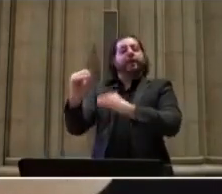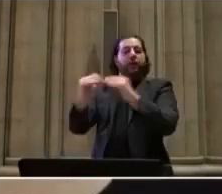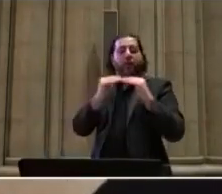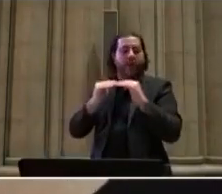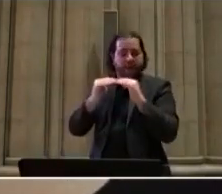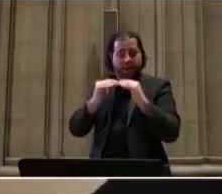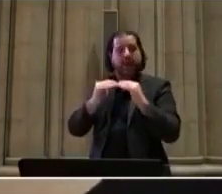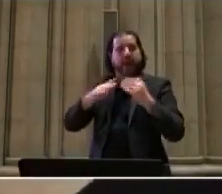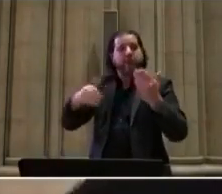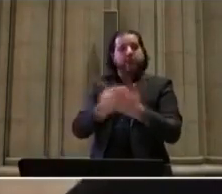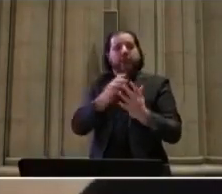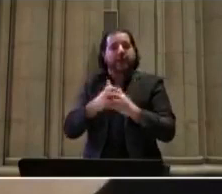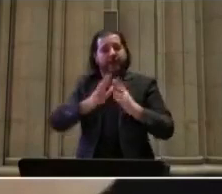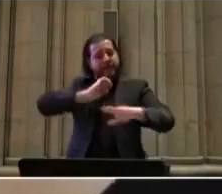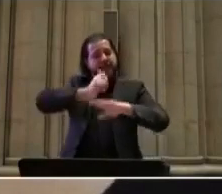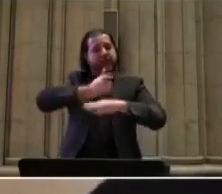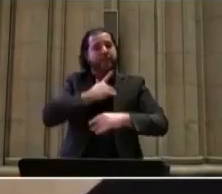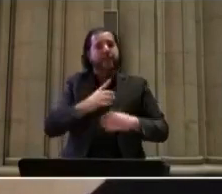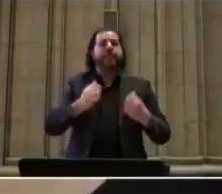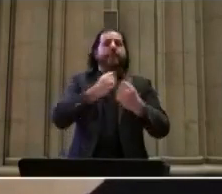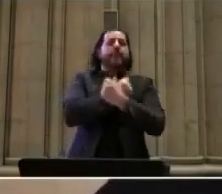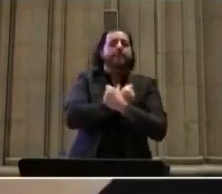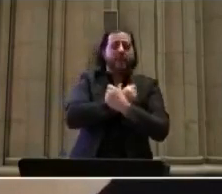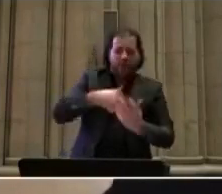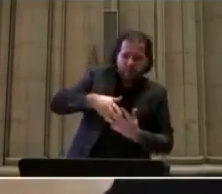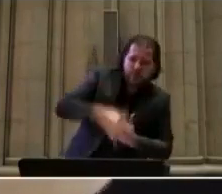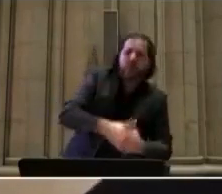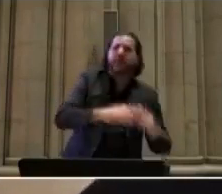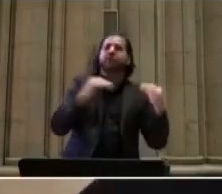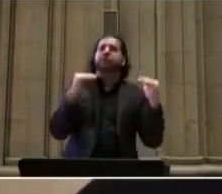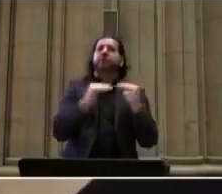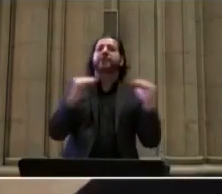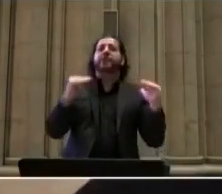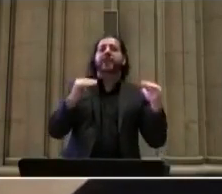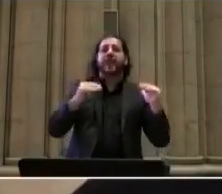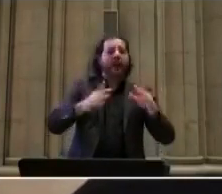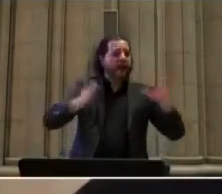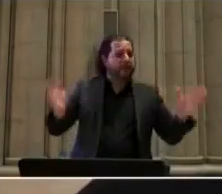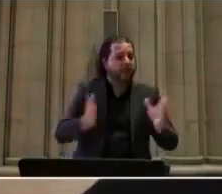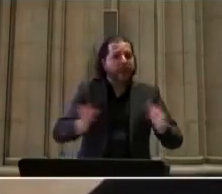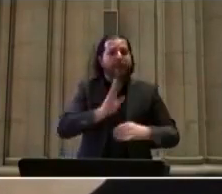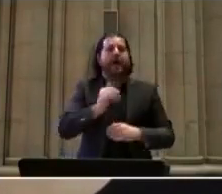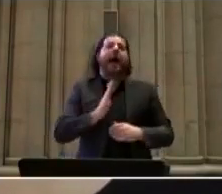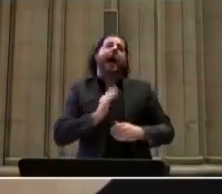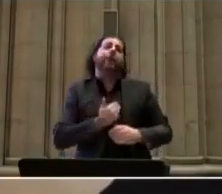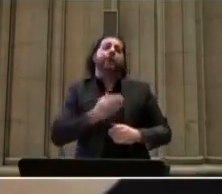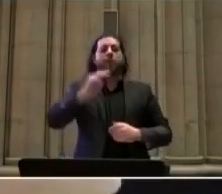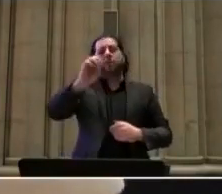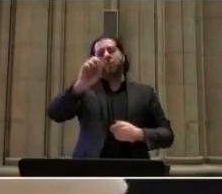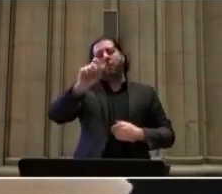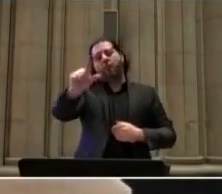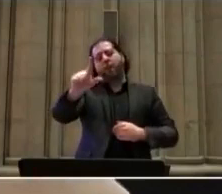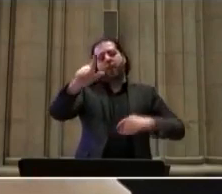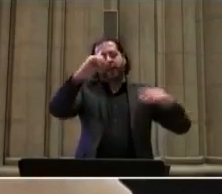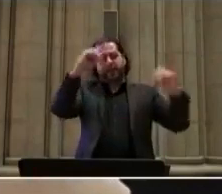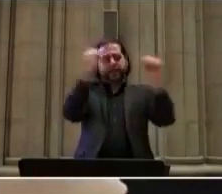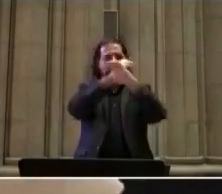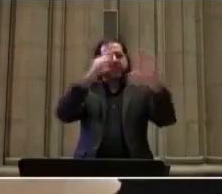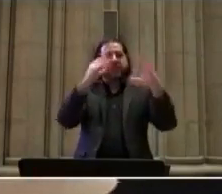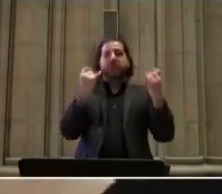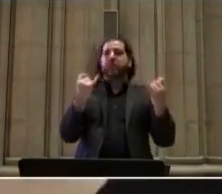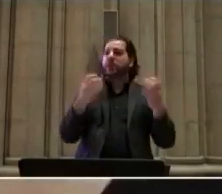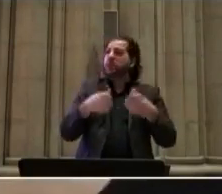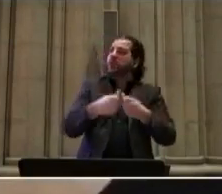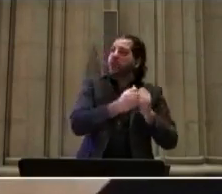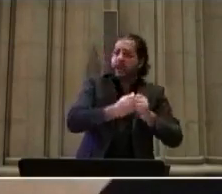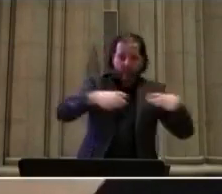America built on love, rooted in justice, and propelled by our moral imagination. Together, we rise to meet